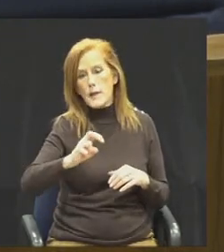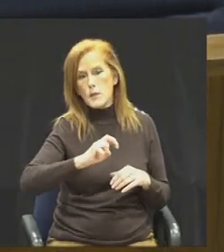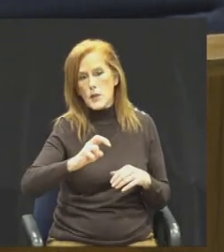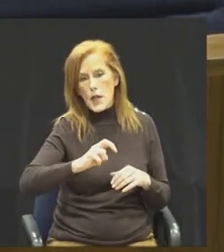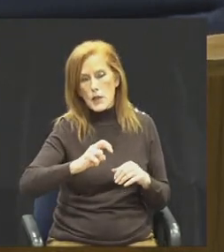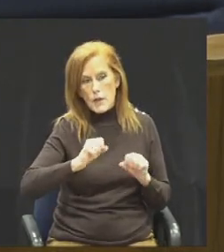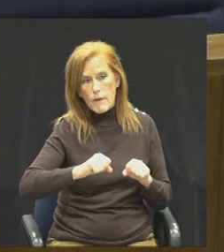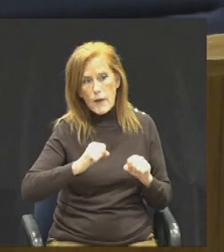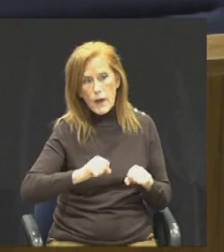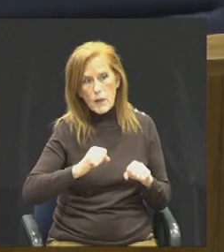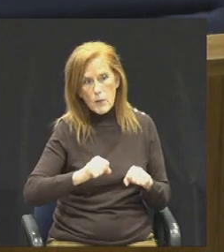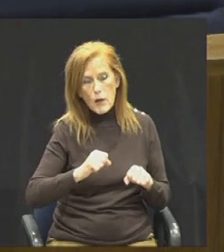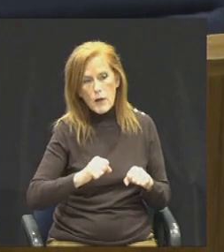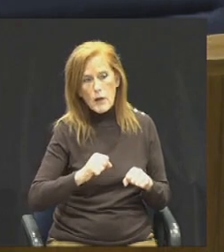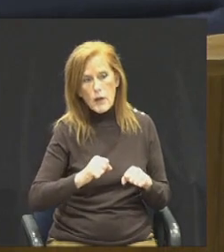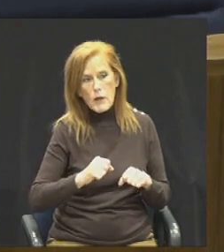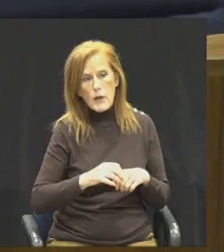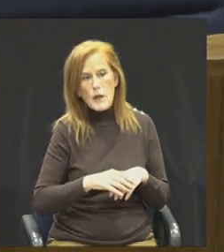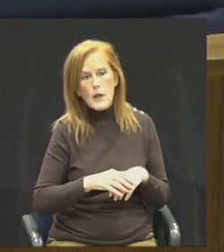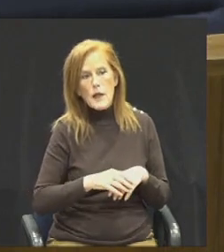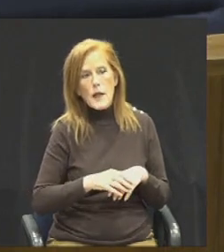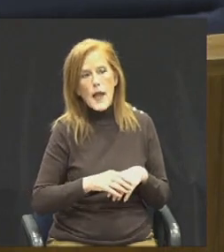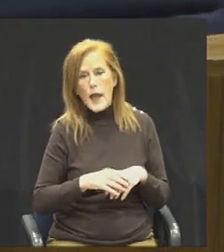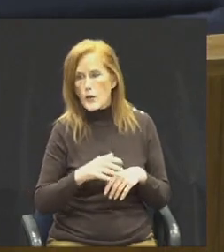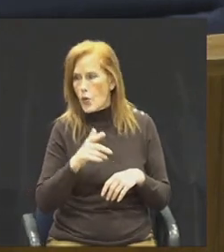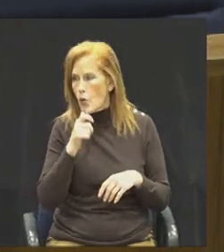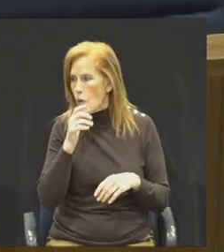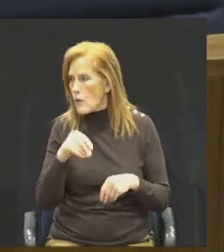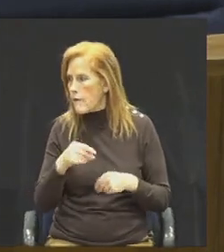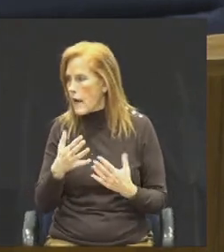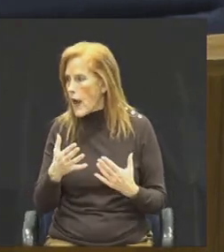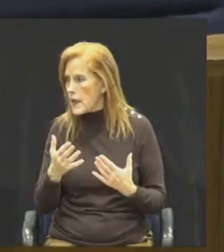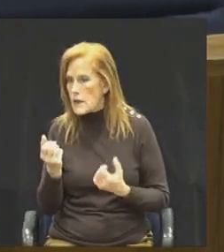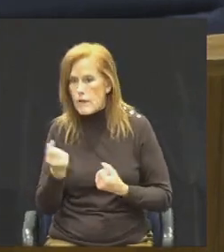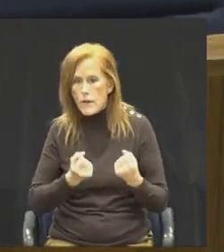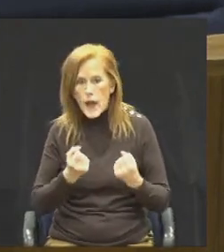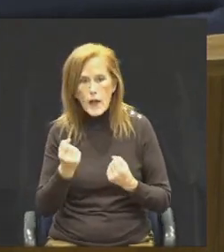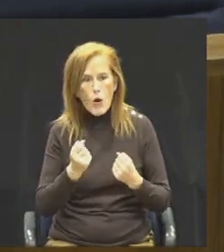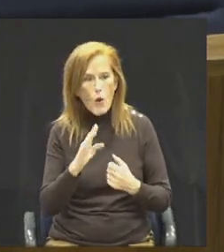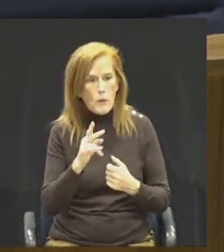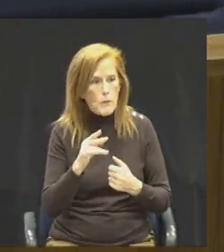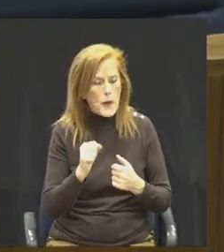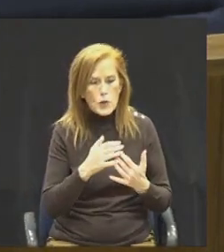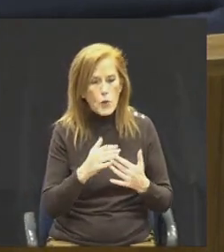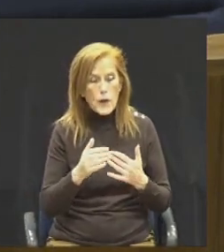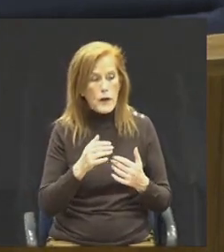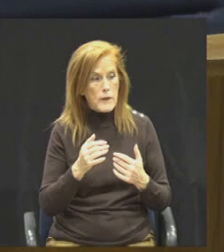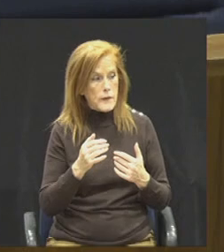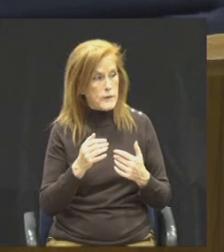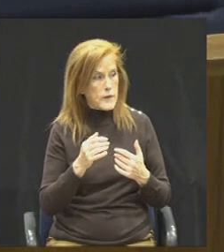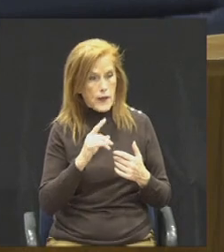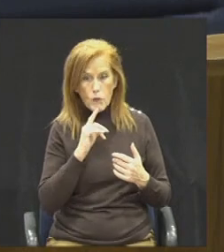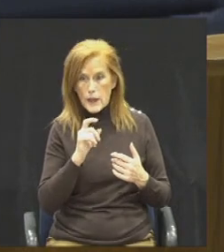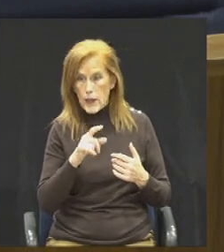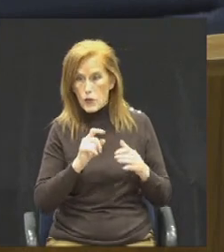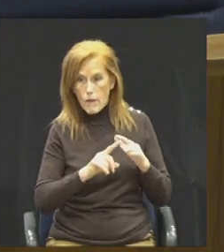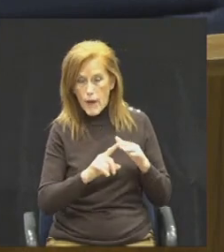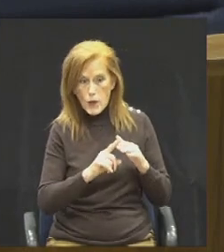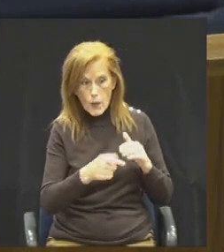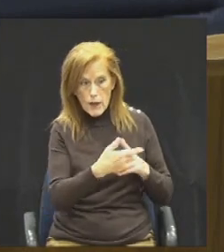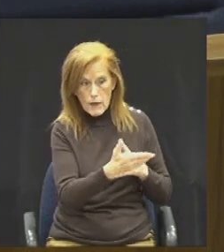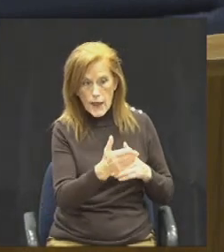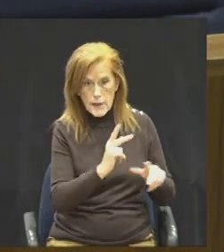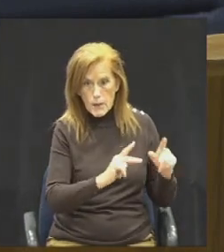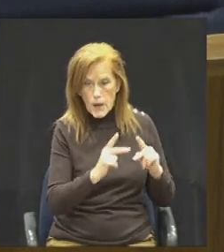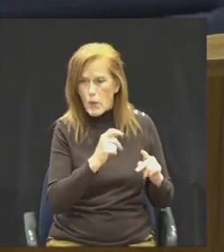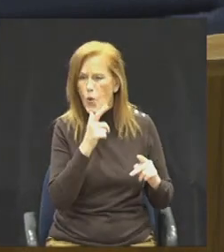as part of this plan to provide those vehicles should we need to, you know, evacuate for one of these things. And we as a